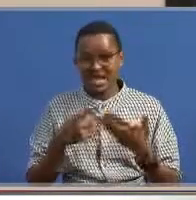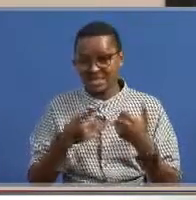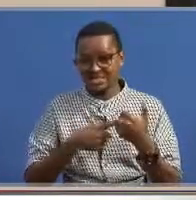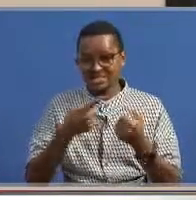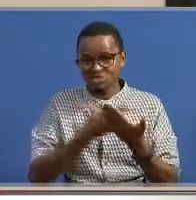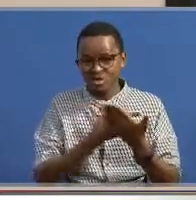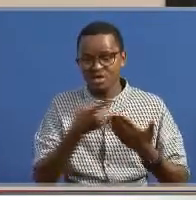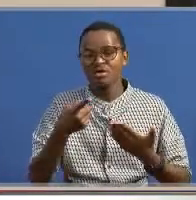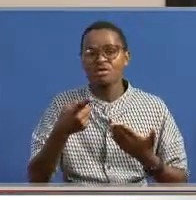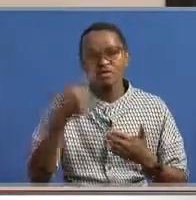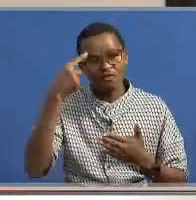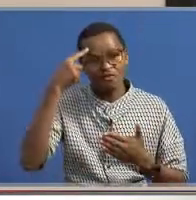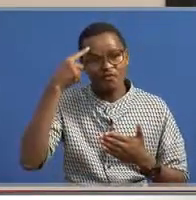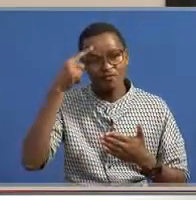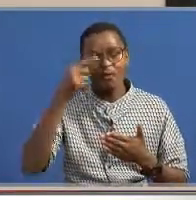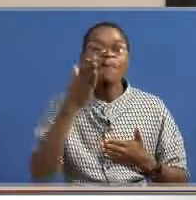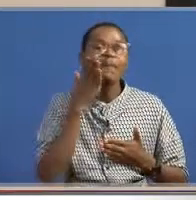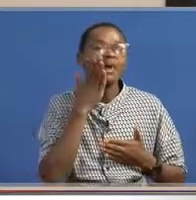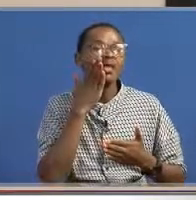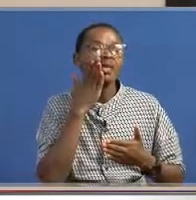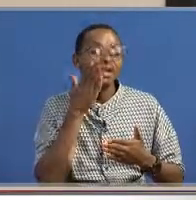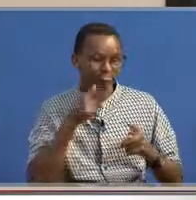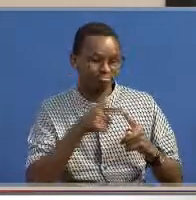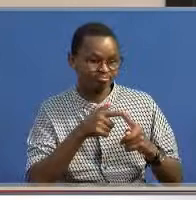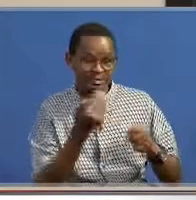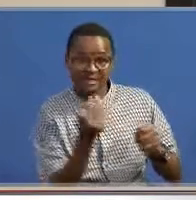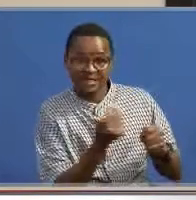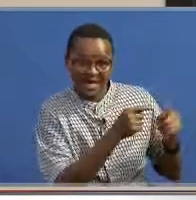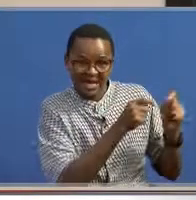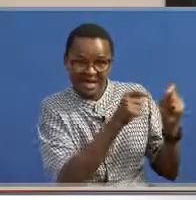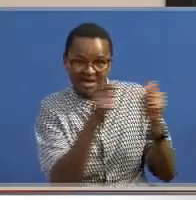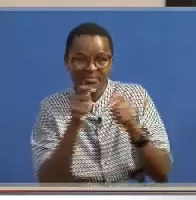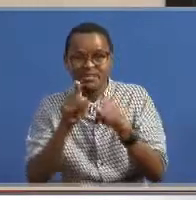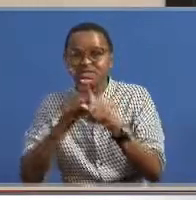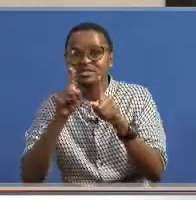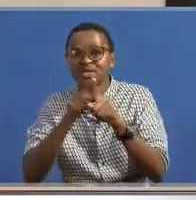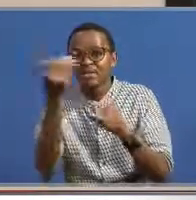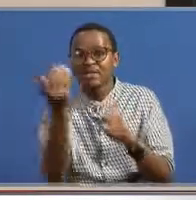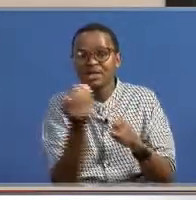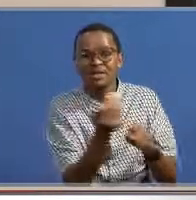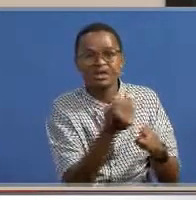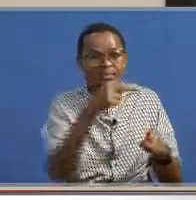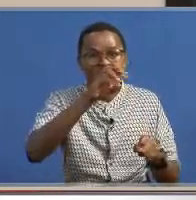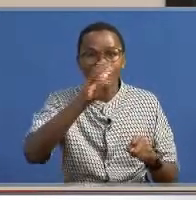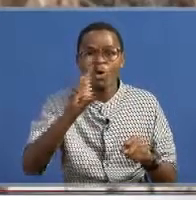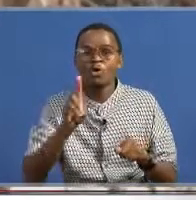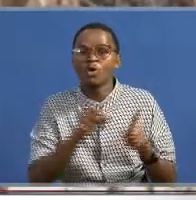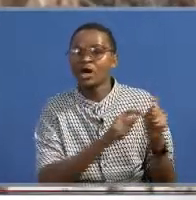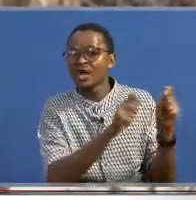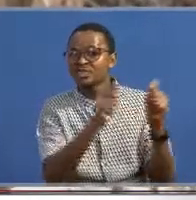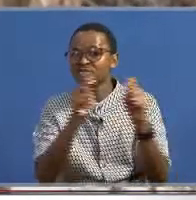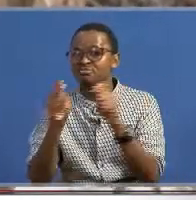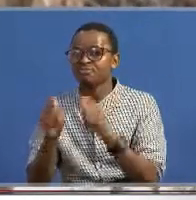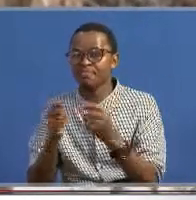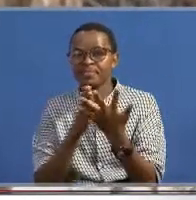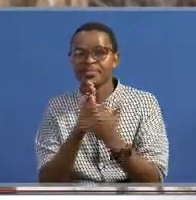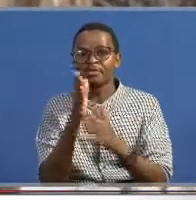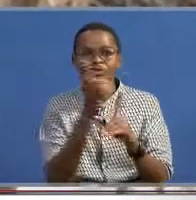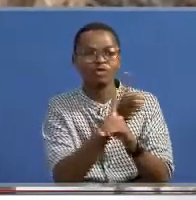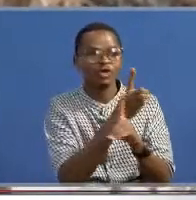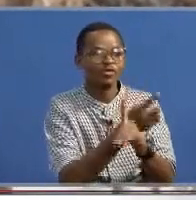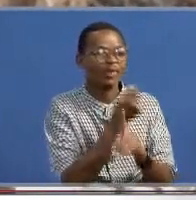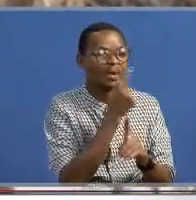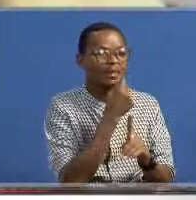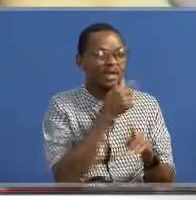6 weeks for mother-to-child transmission and for childhood transmission. Through various